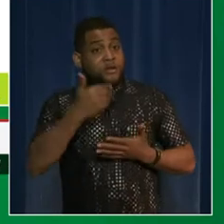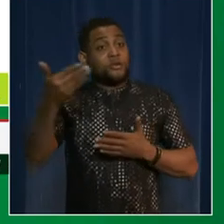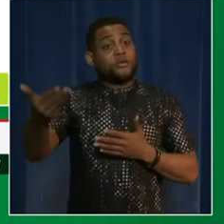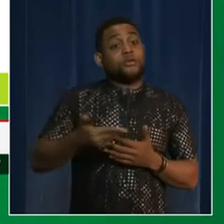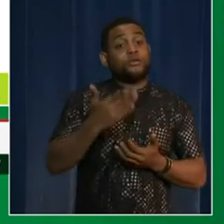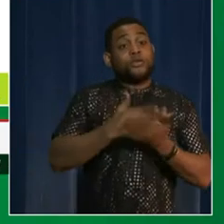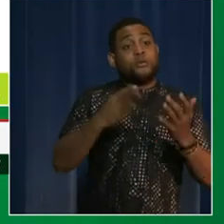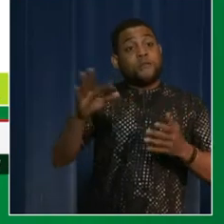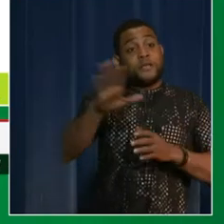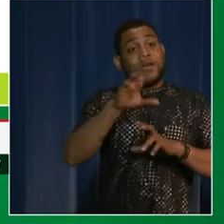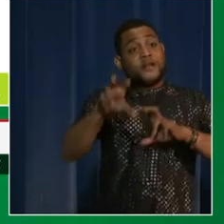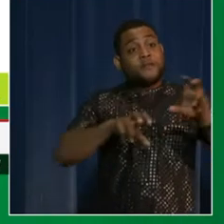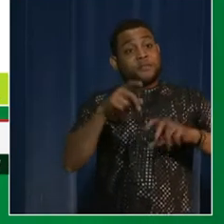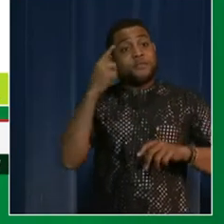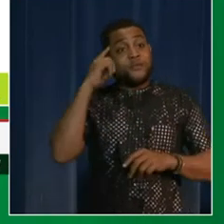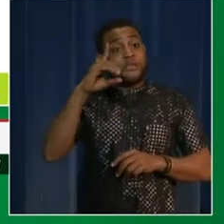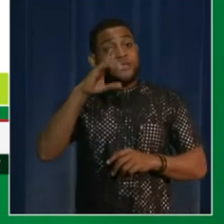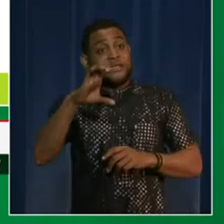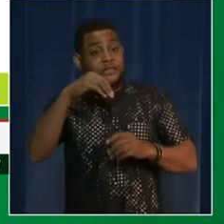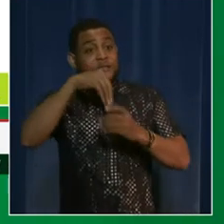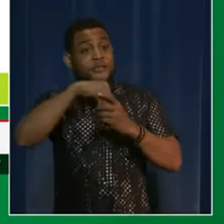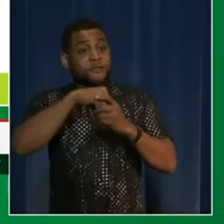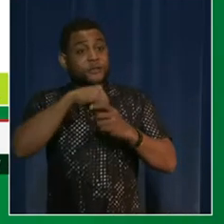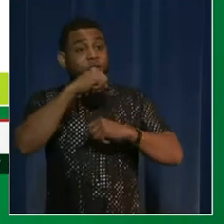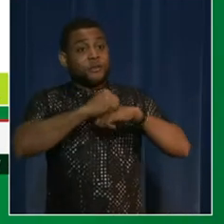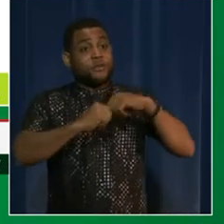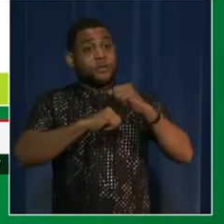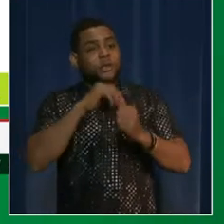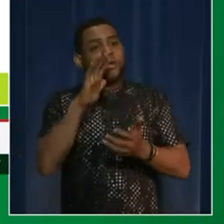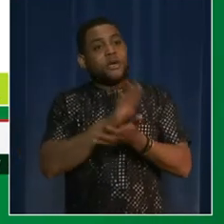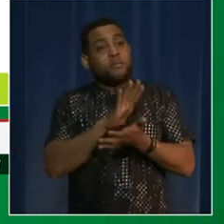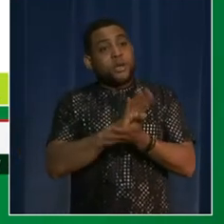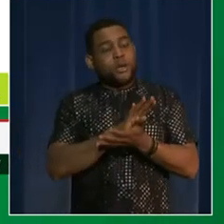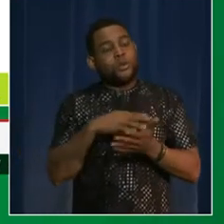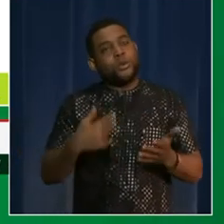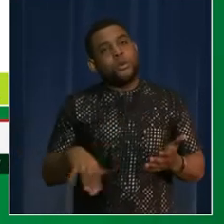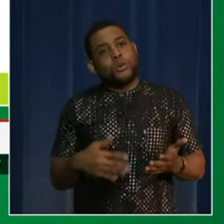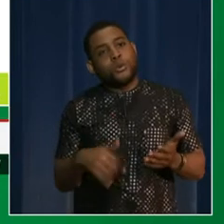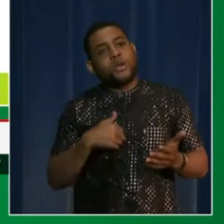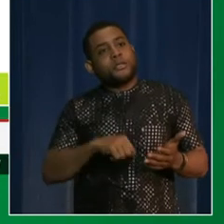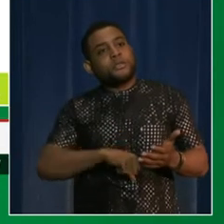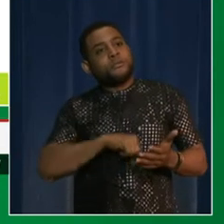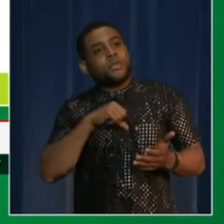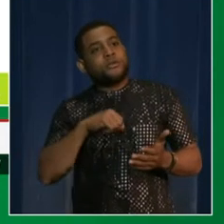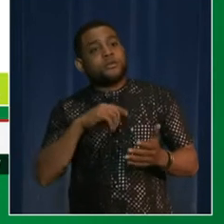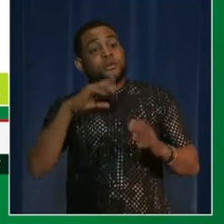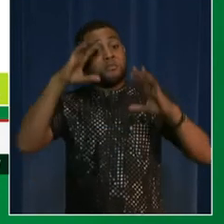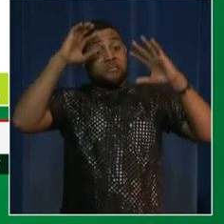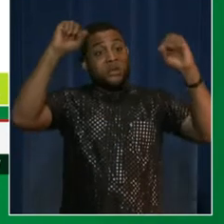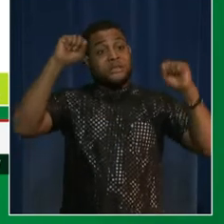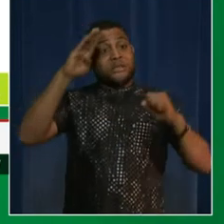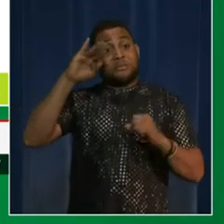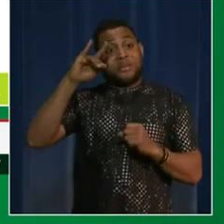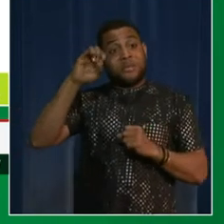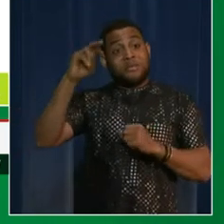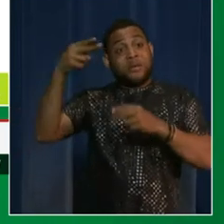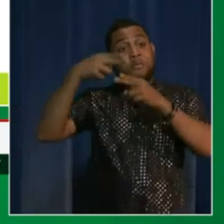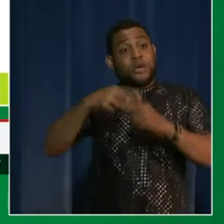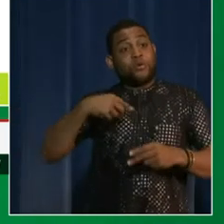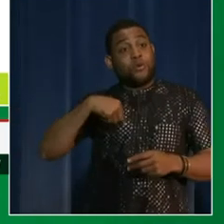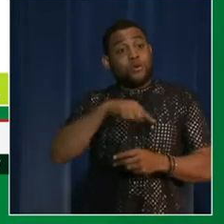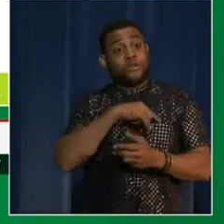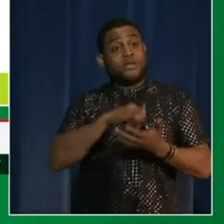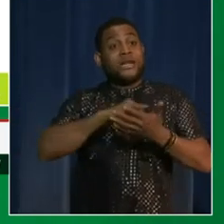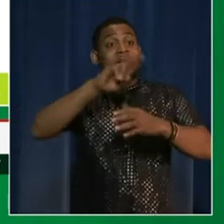DC Infrastructure Academy, which we are very proud of, and which President Biden mentioned us as a national model